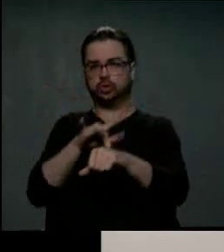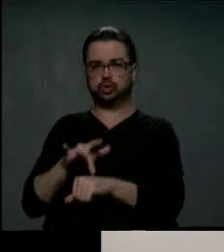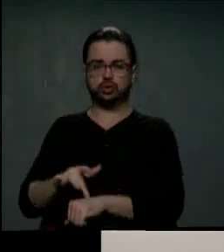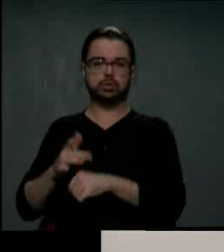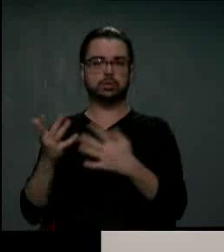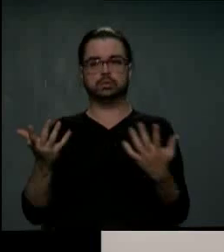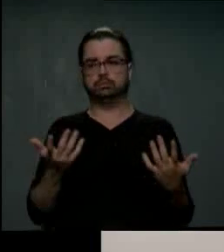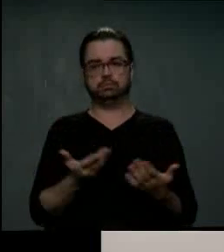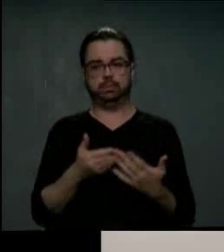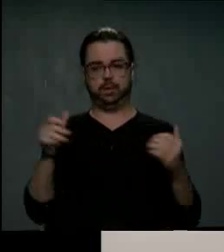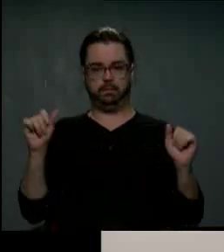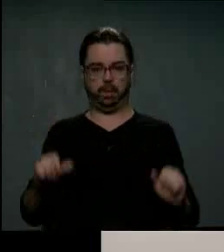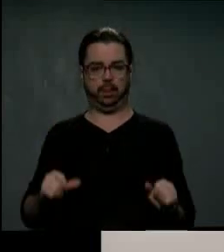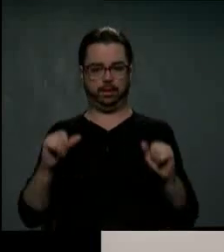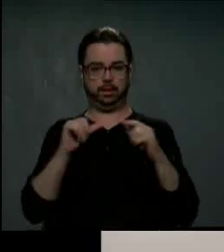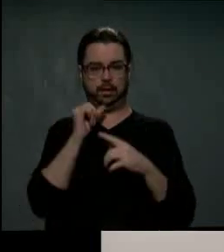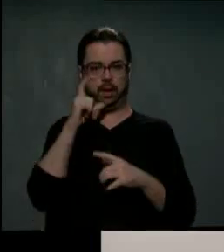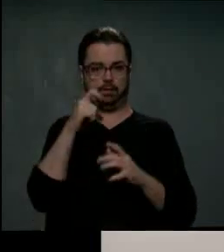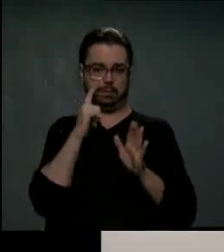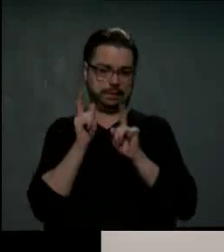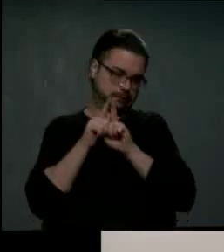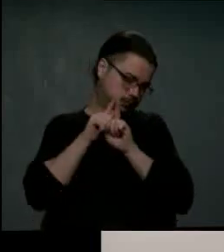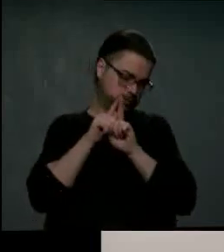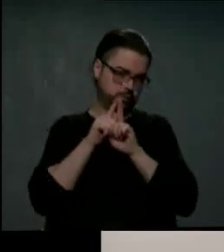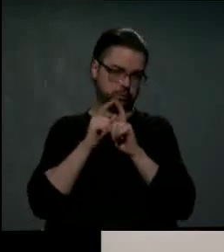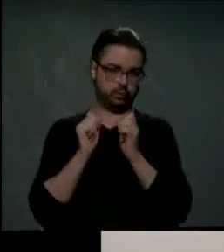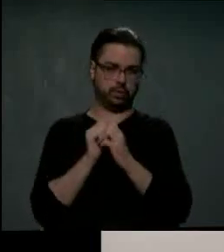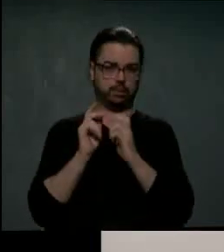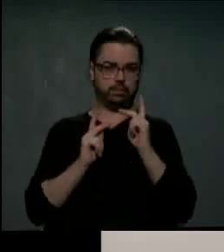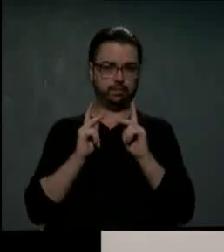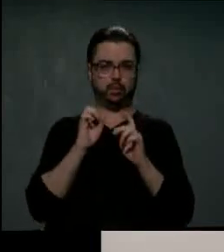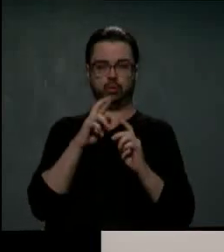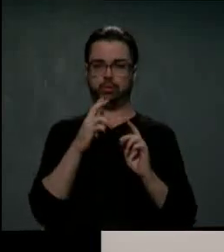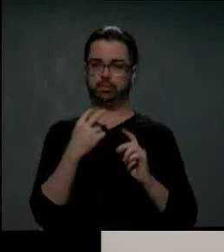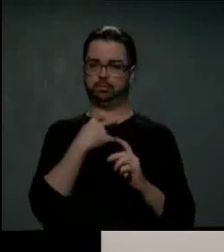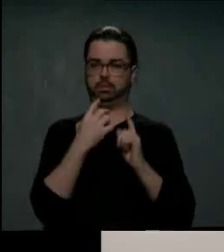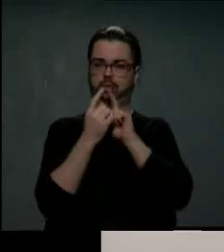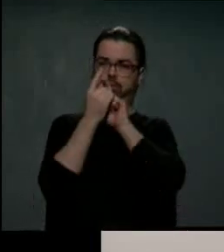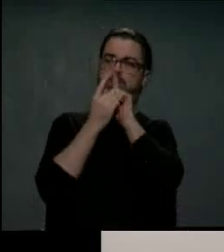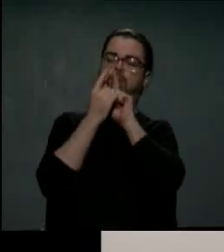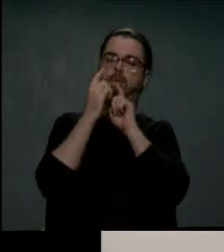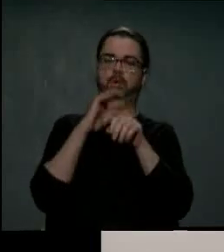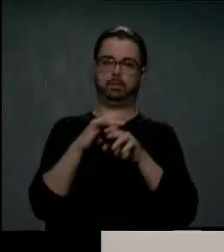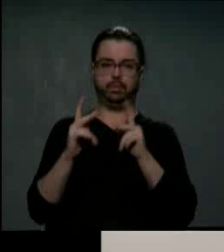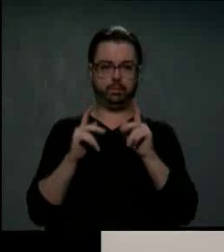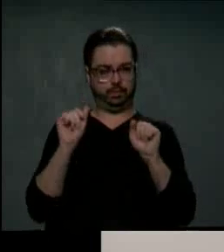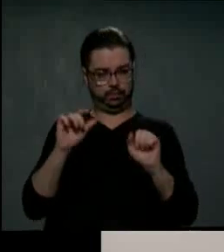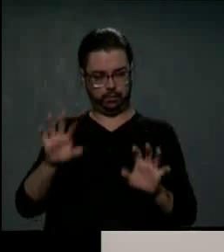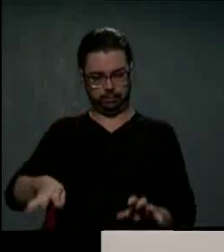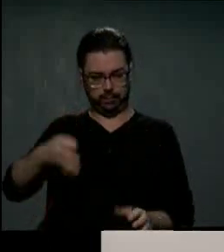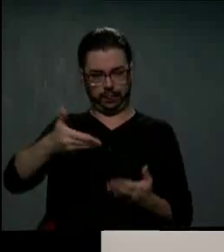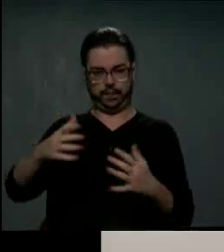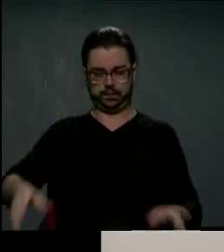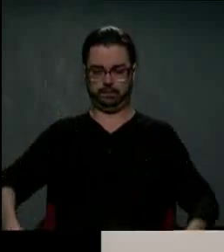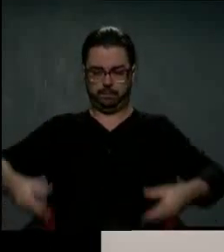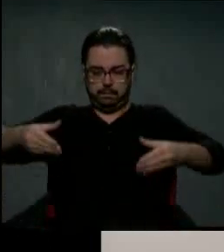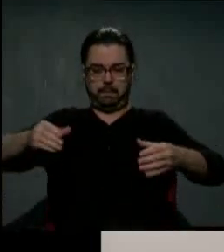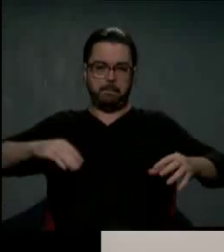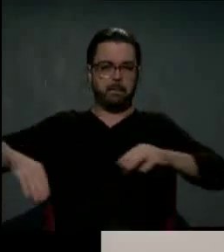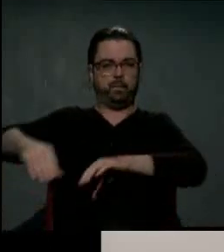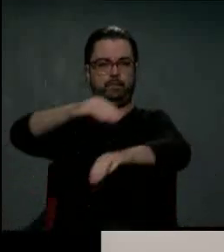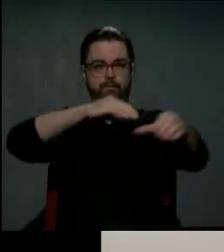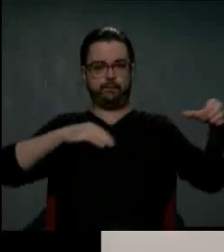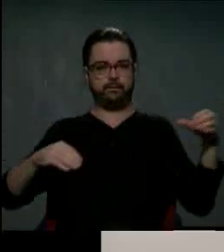to not be right next to somebody, or to not be in somebody's face, or to be able to pick things up, to move about